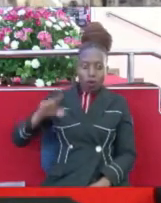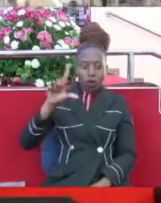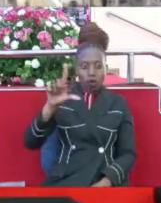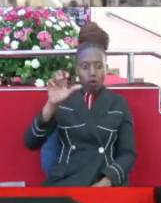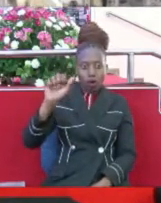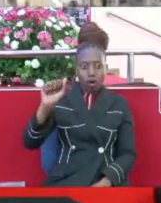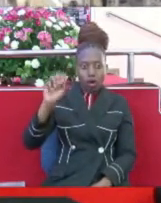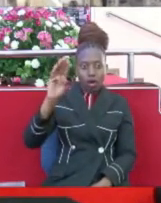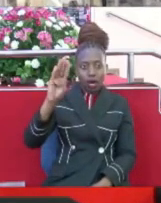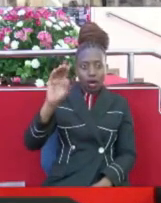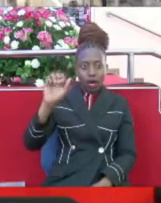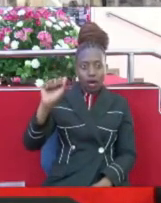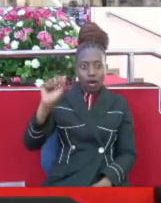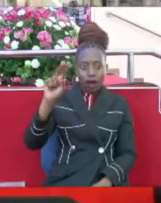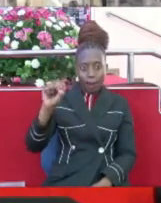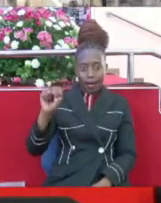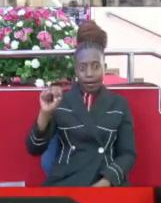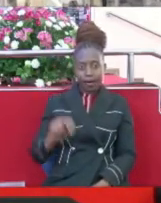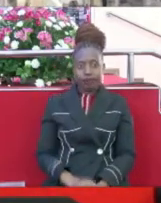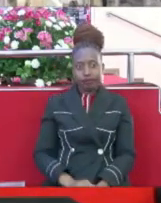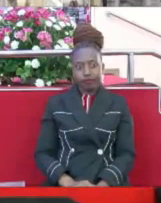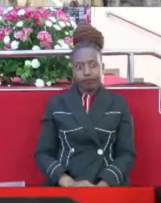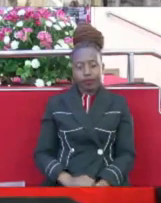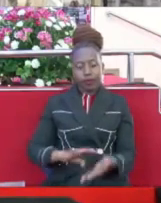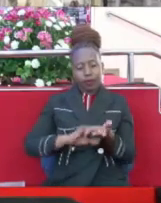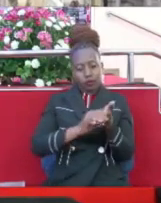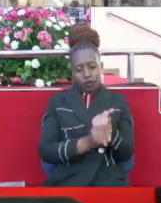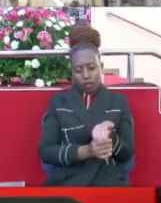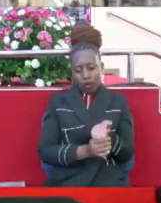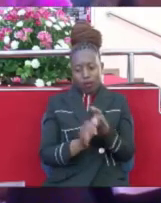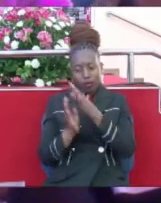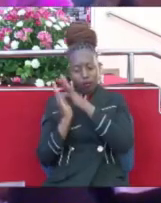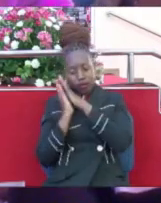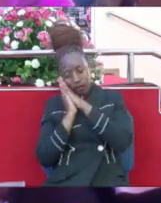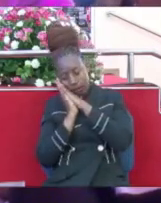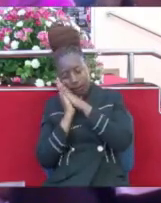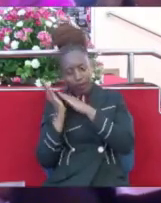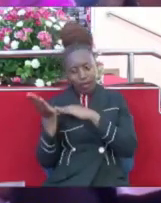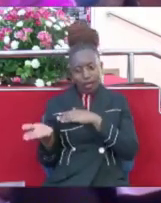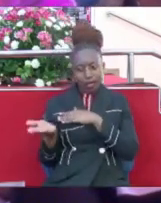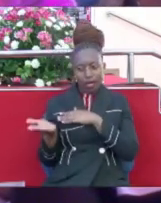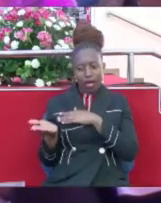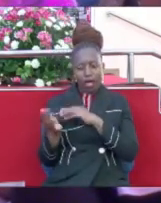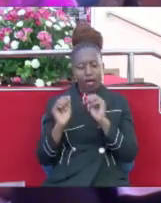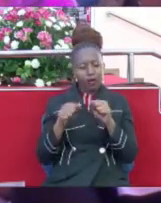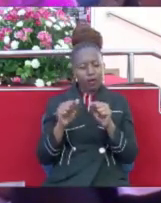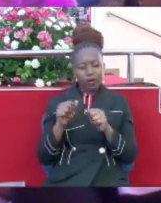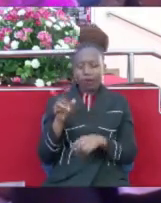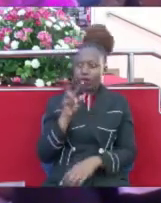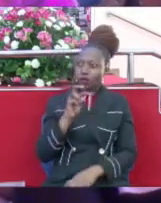was made of stone. Na wakati alikuwa amelala pana kuwekelea kichwa chake kwa foronya ambayo ilikuwa ya mawe. He slept and was able to see a ladder with